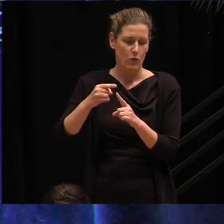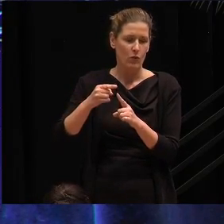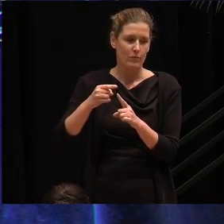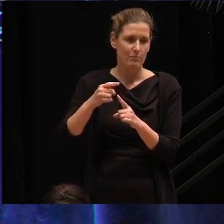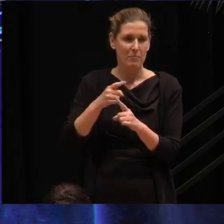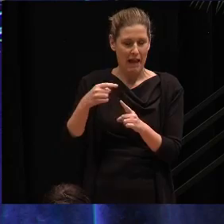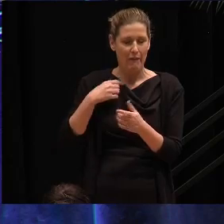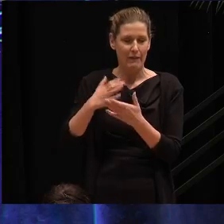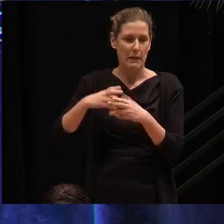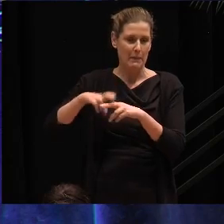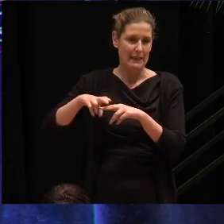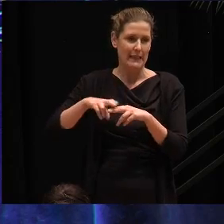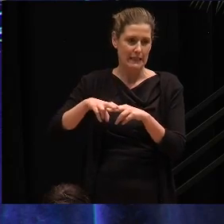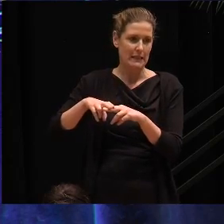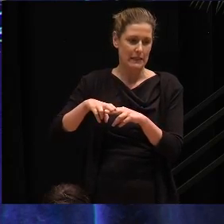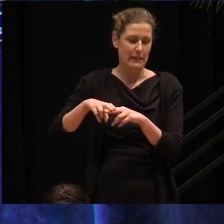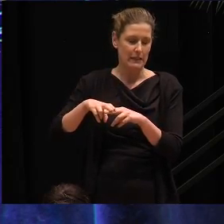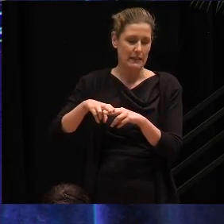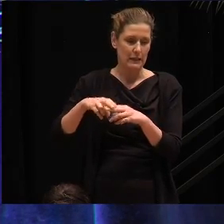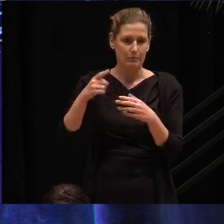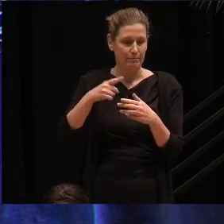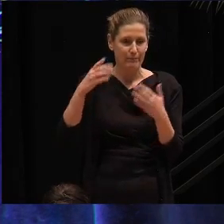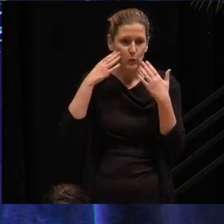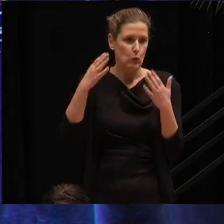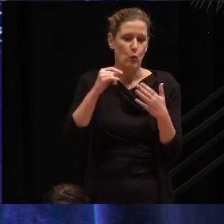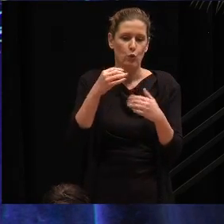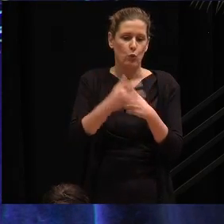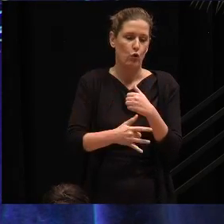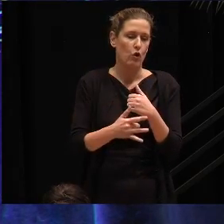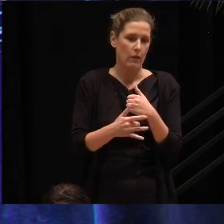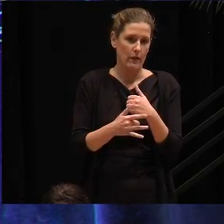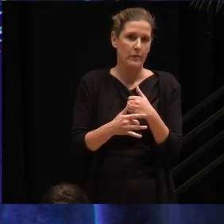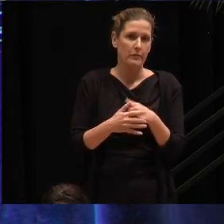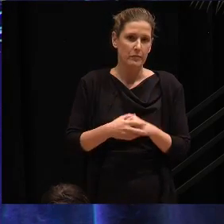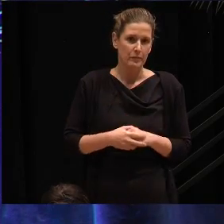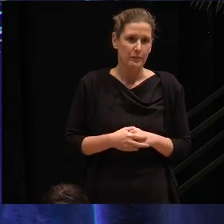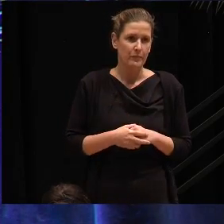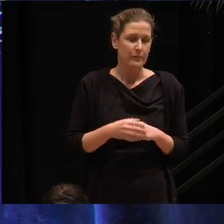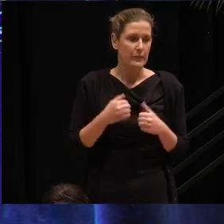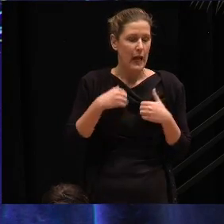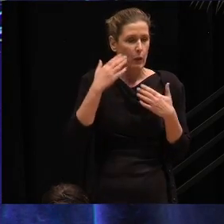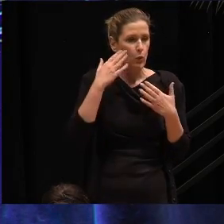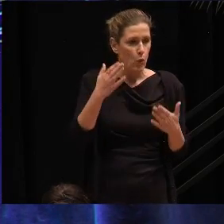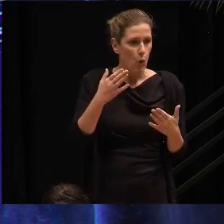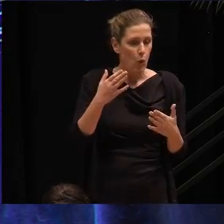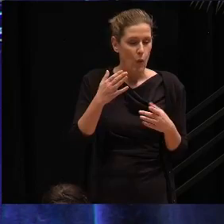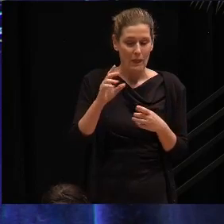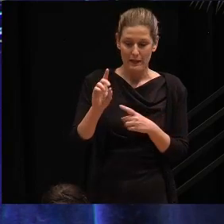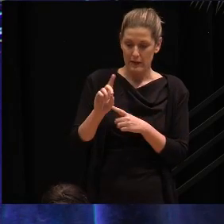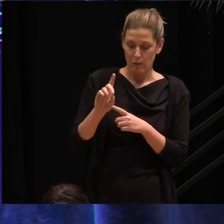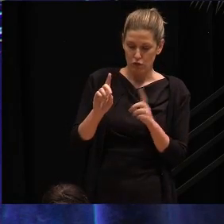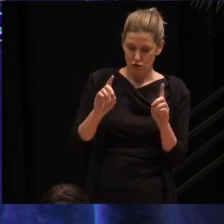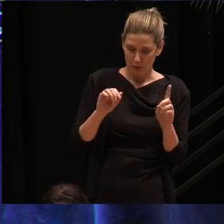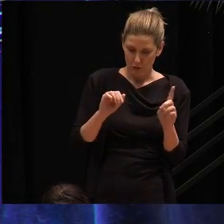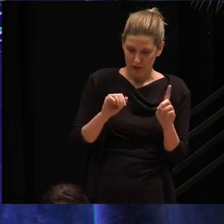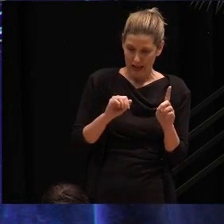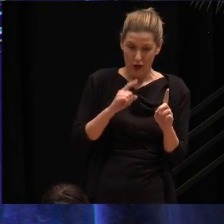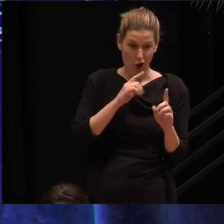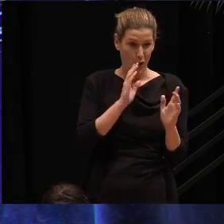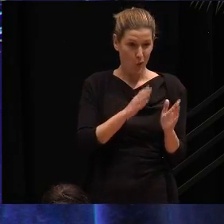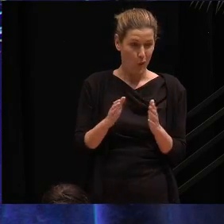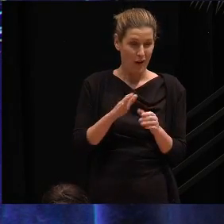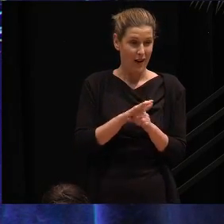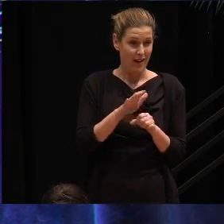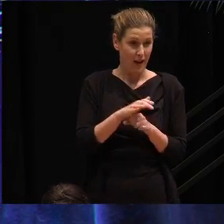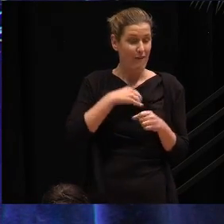I think that you don't know. It's too early. I don't know that the Democrats are organized. I actually